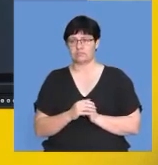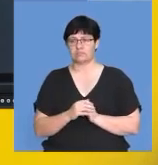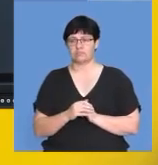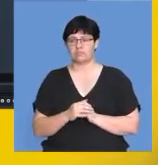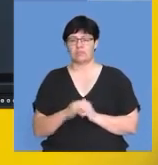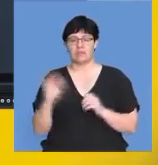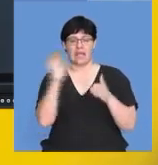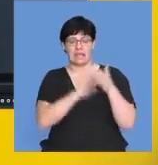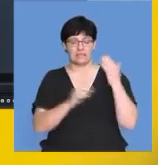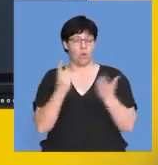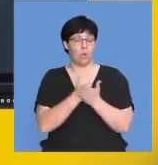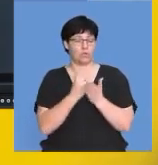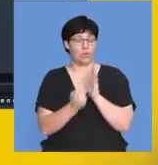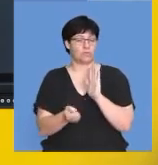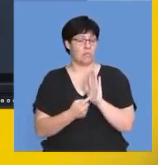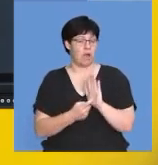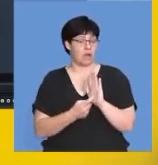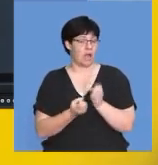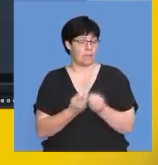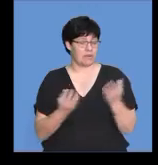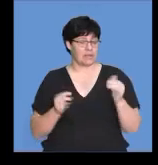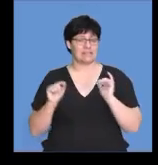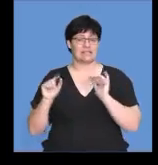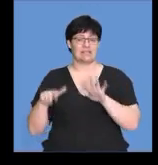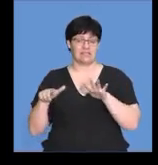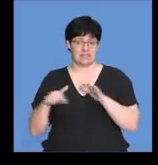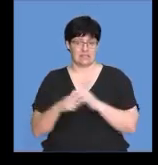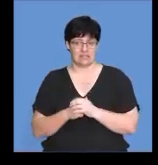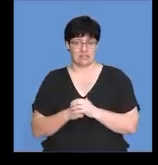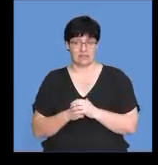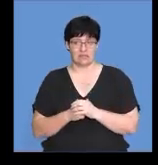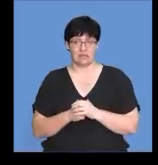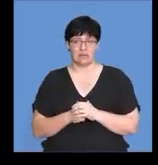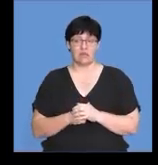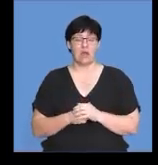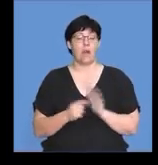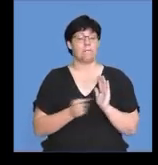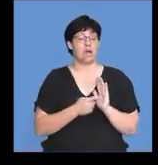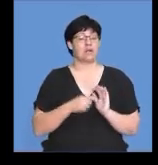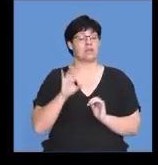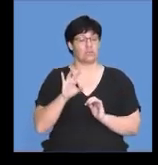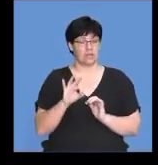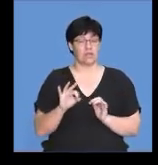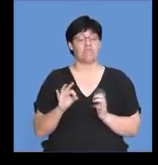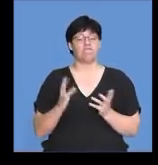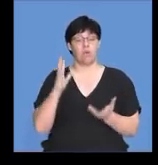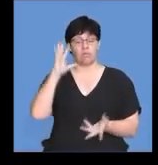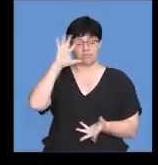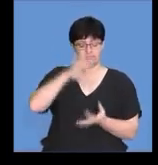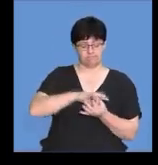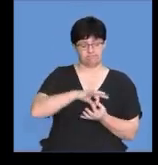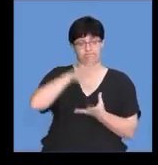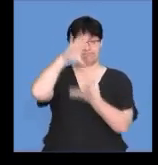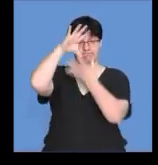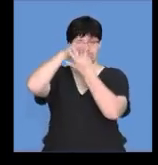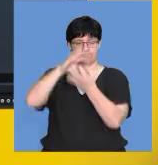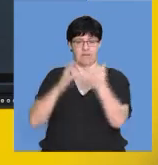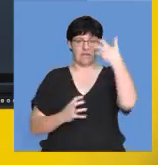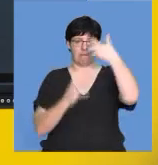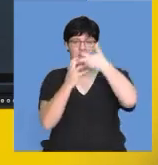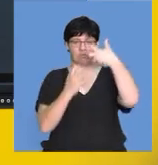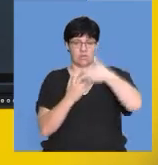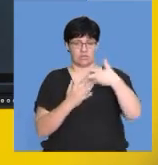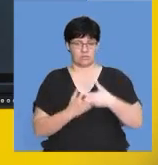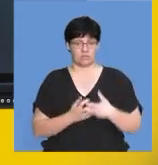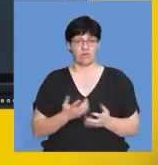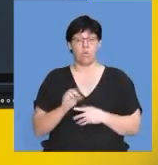an essay is always marked out of a mark of 17, where there are 3 marks for synthesis. And that synthesis mark is essentially for